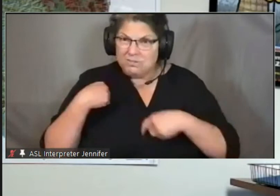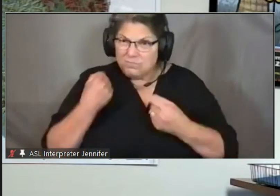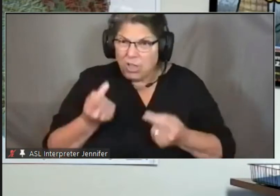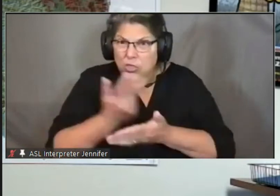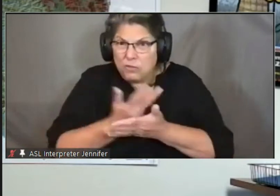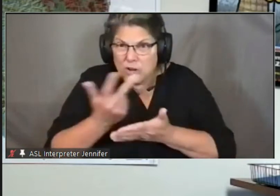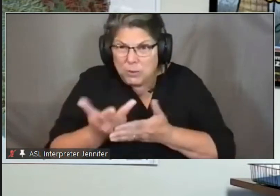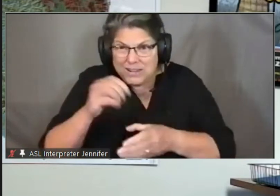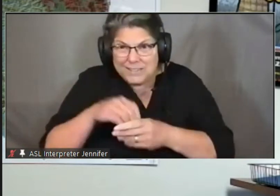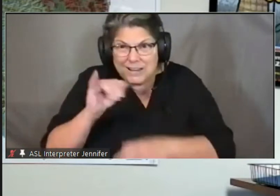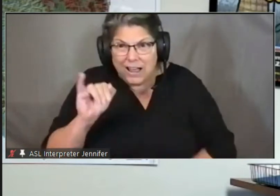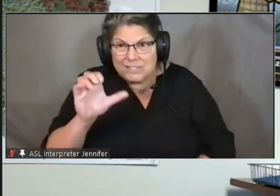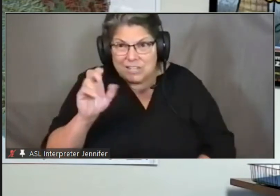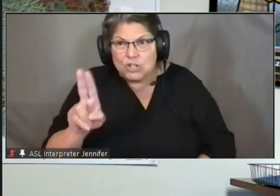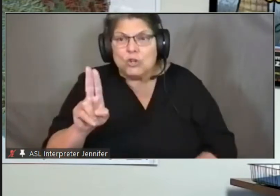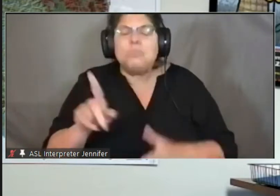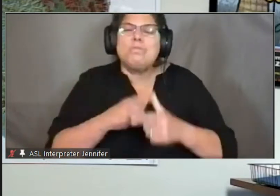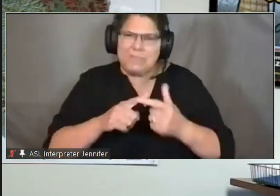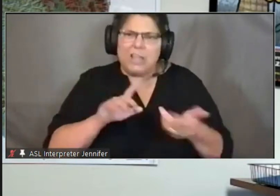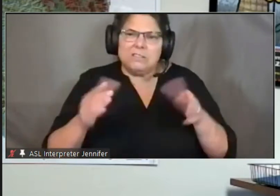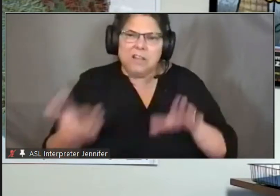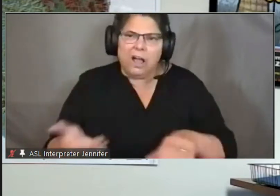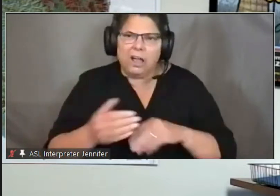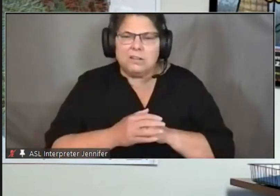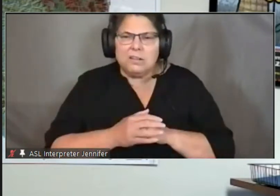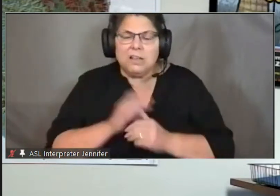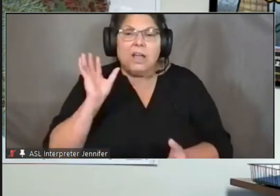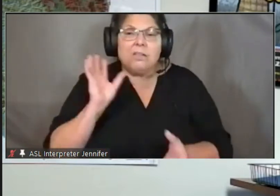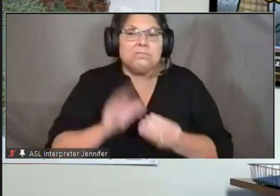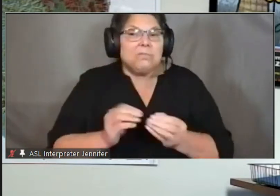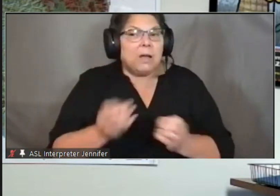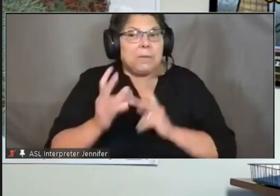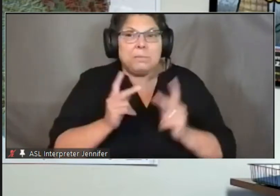unit. Our total cases are